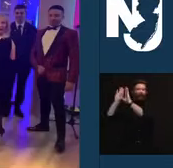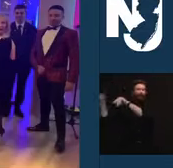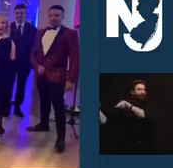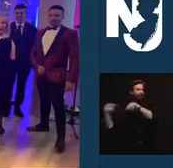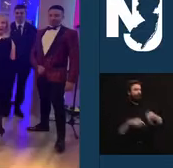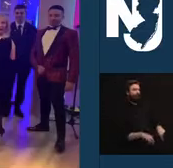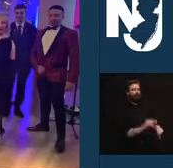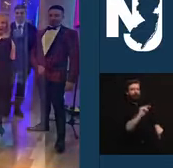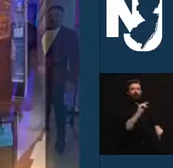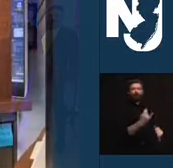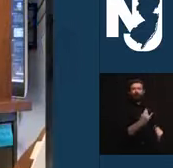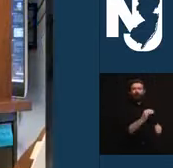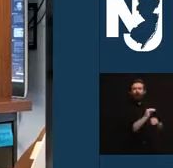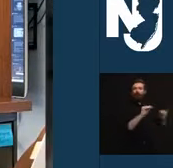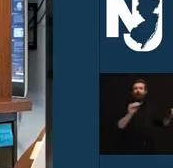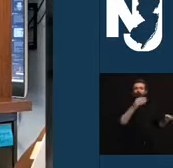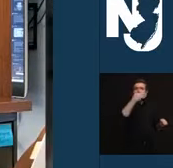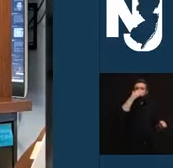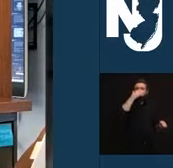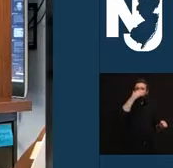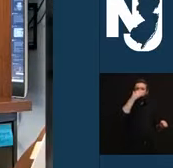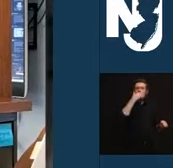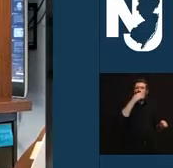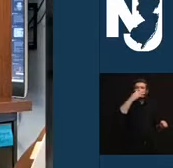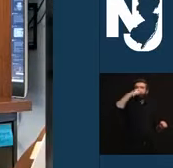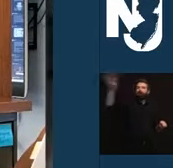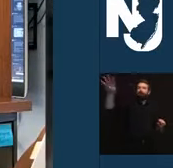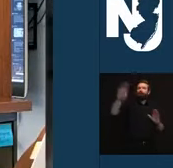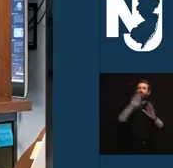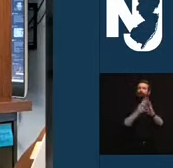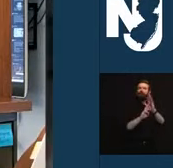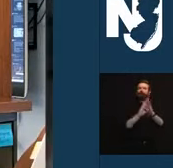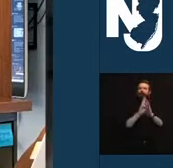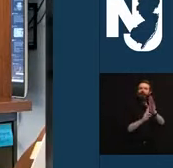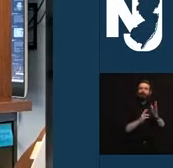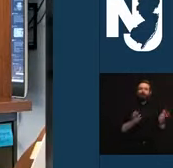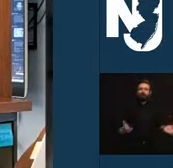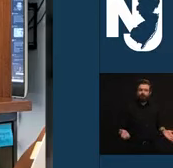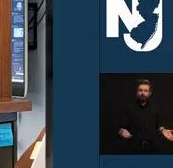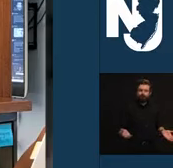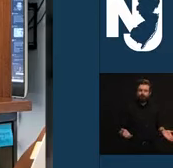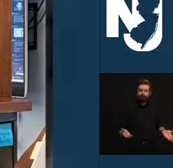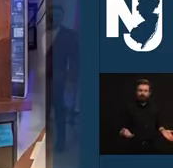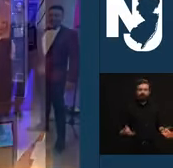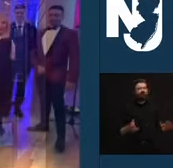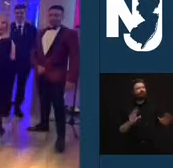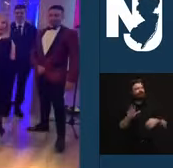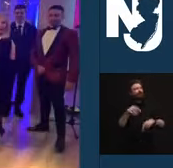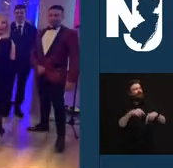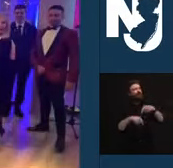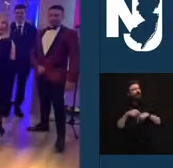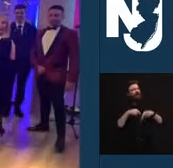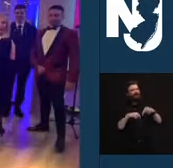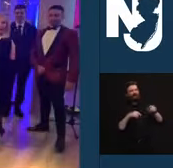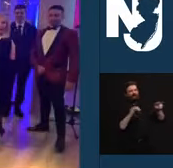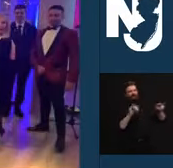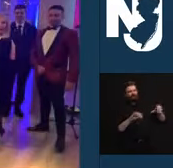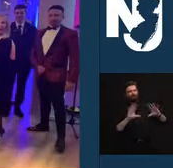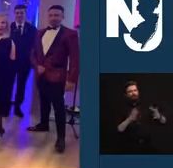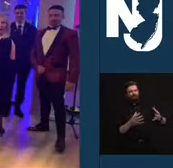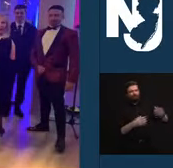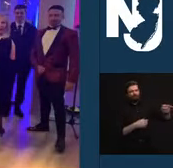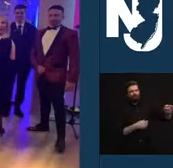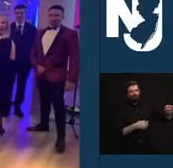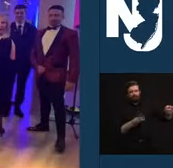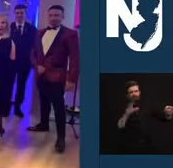actually go back if you could, would participate in this. And that is, no, I want you to go back to the group if you could, Mahan. That guy in the middle,